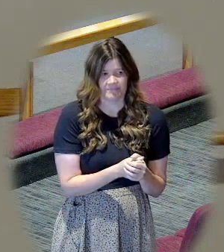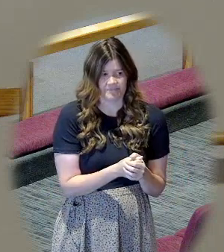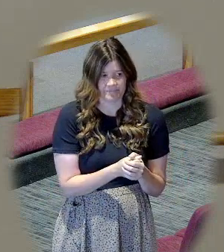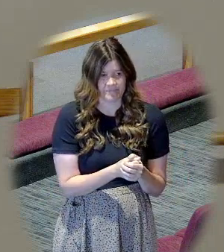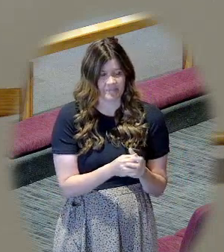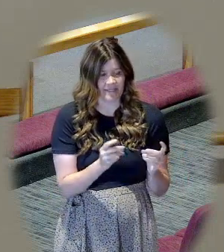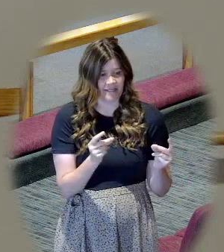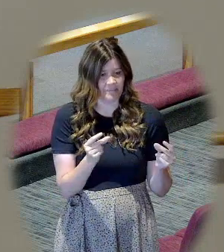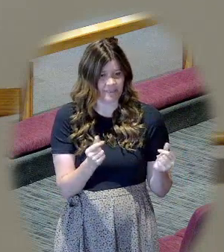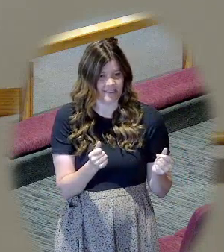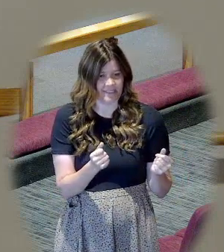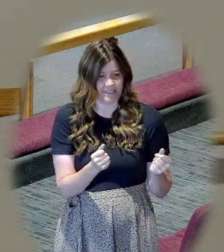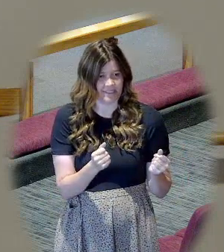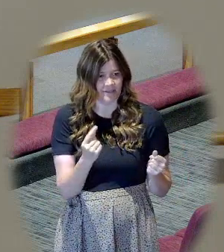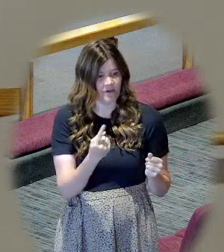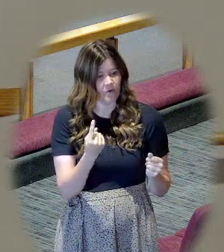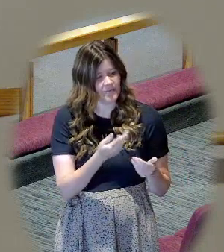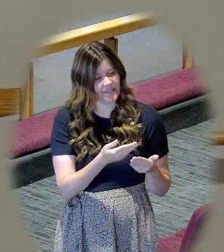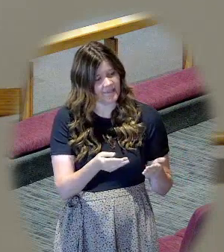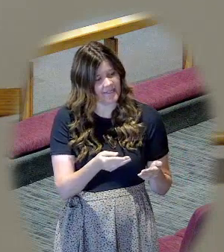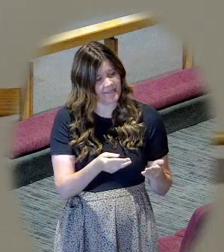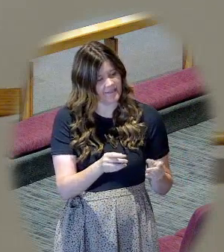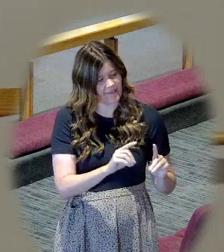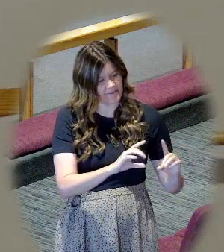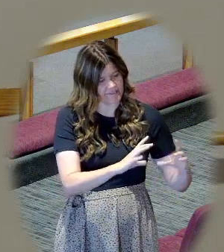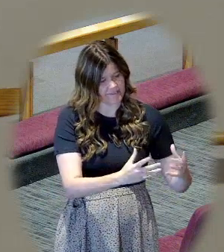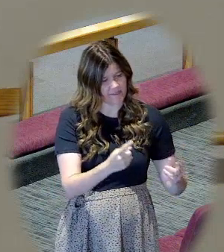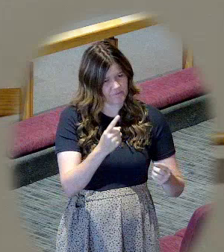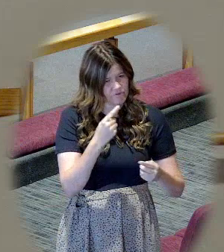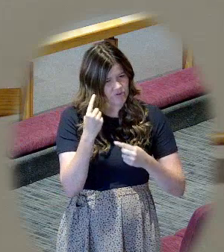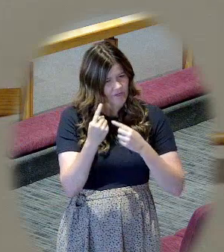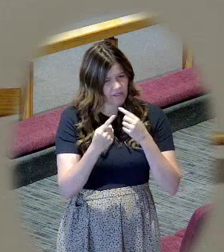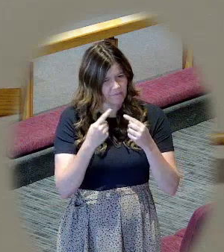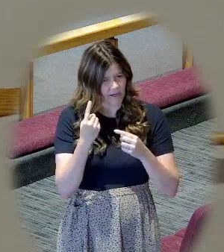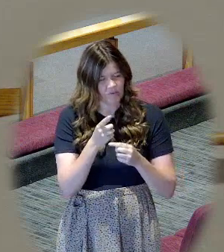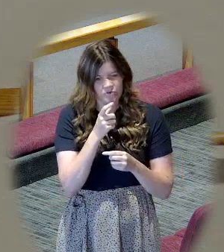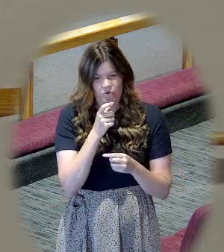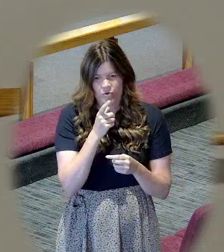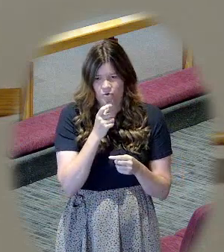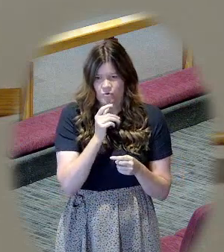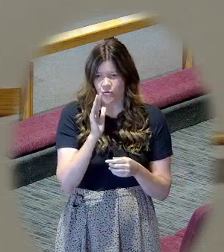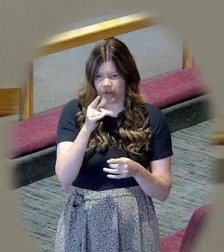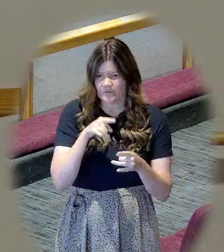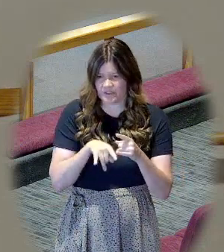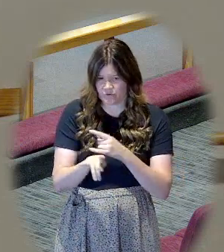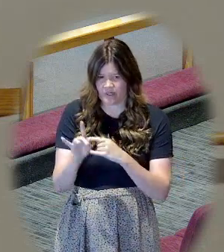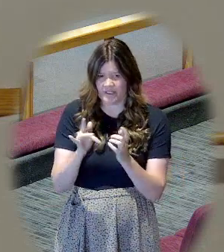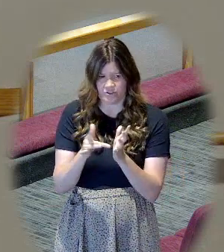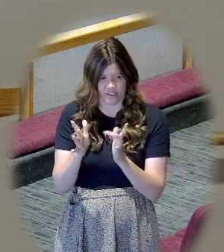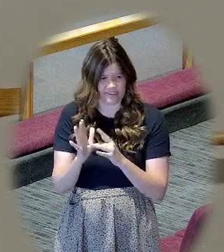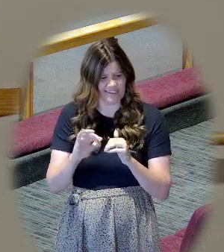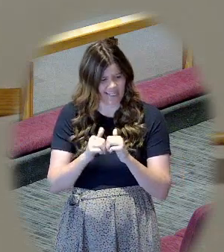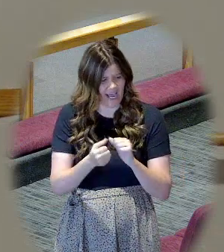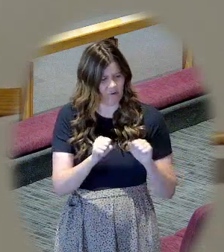And immediately, the only thing they could think about is the identity of the betrayer and how to stop this from happening.